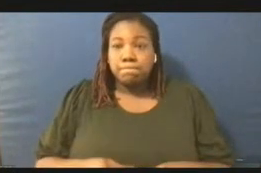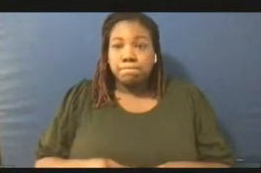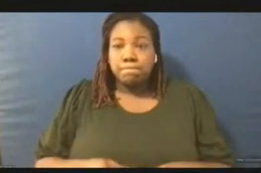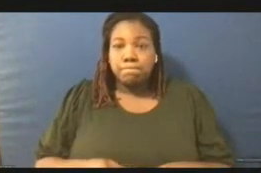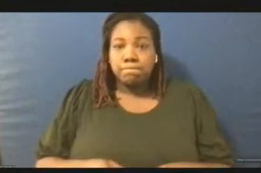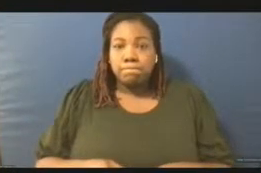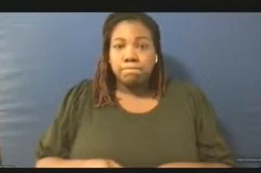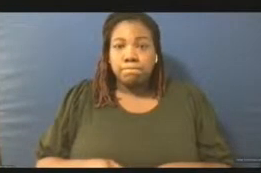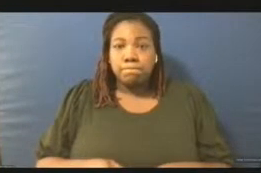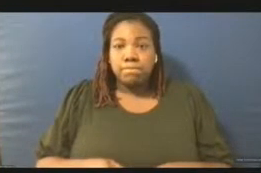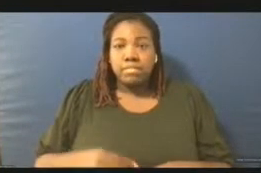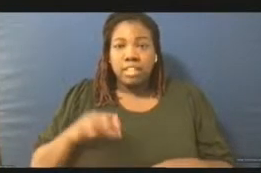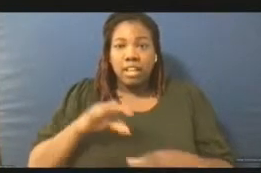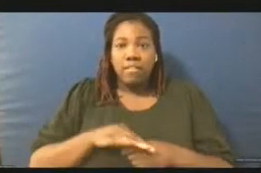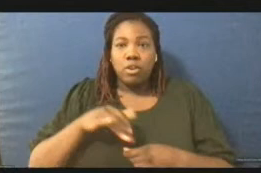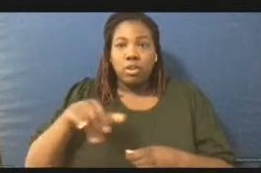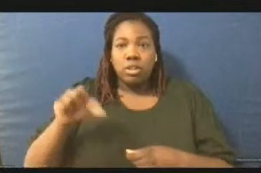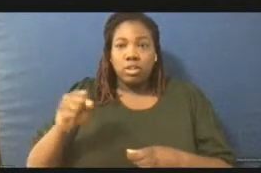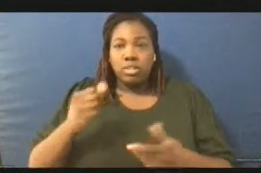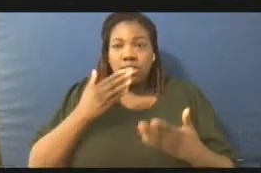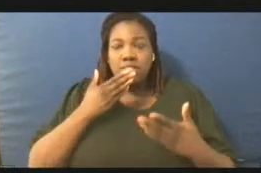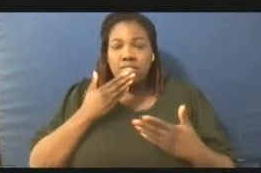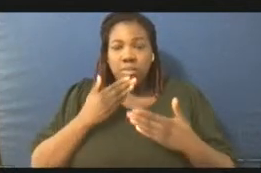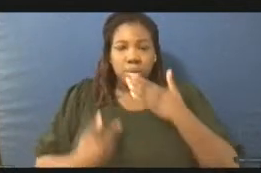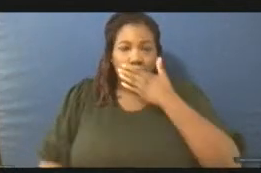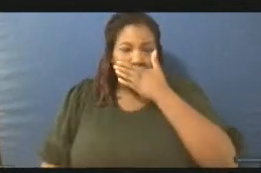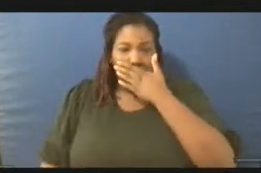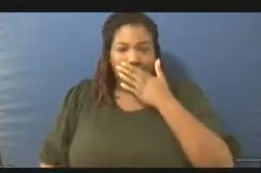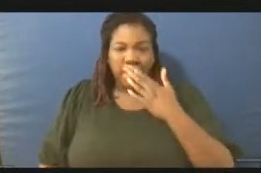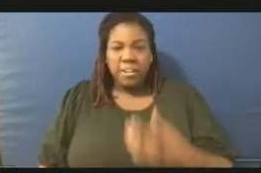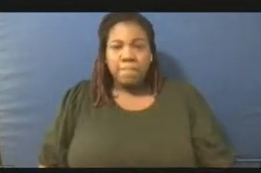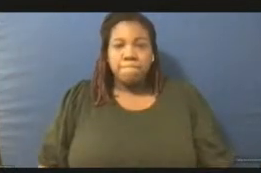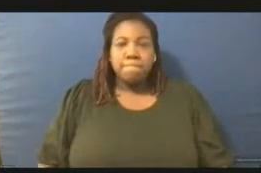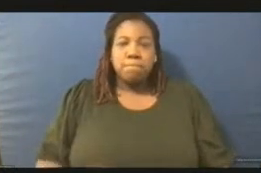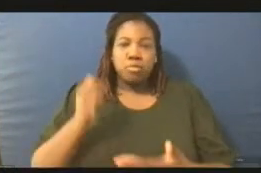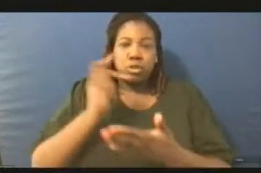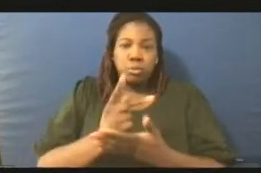I vote yes. Thank you. Motion carries.